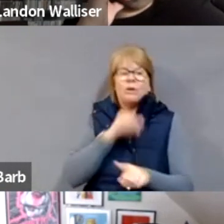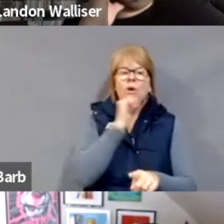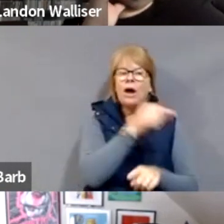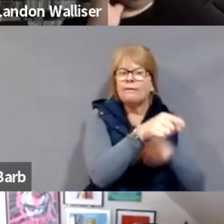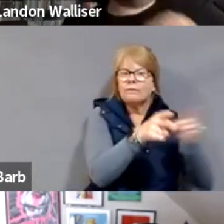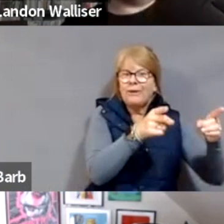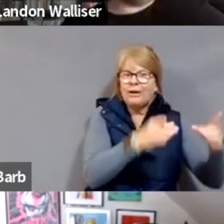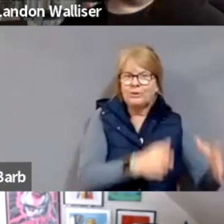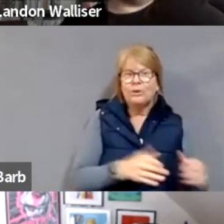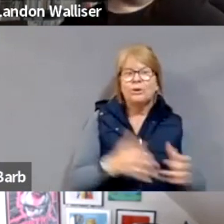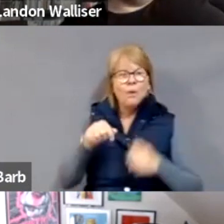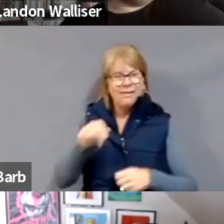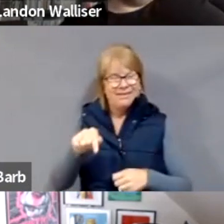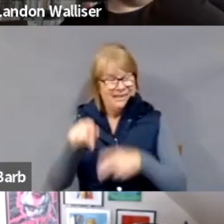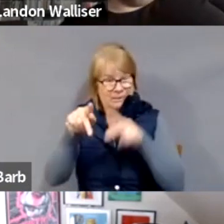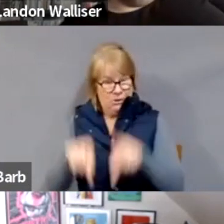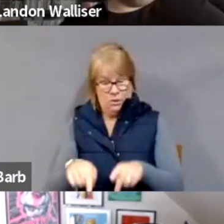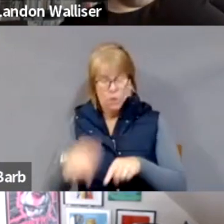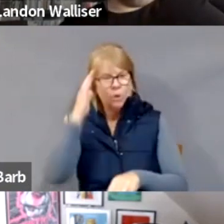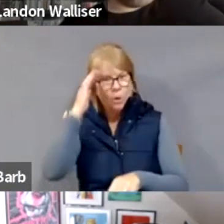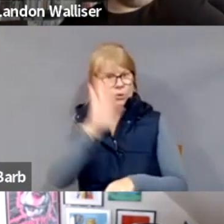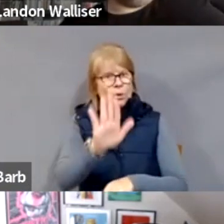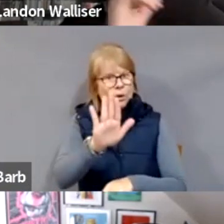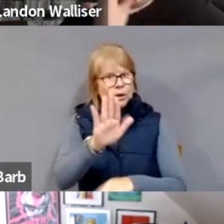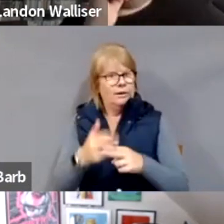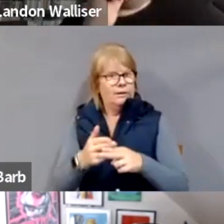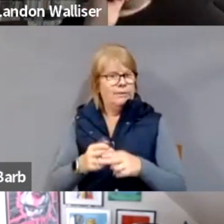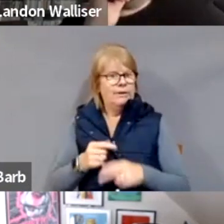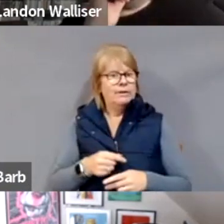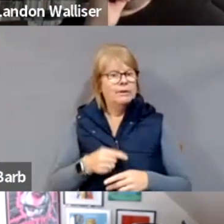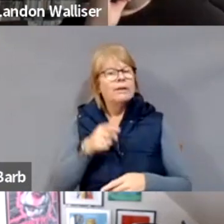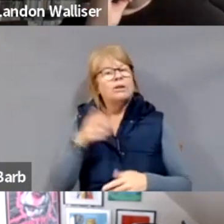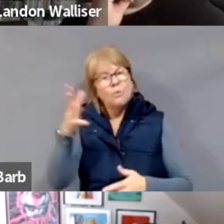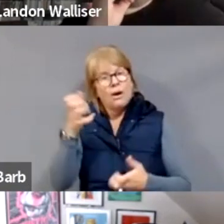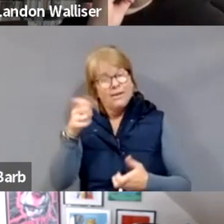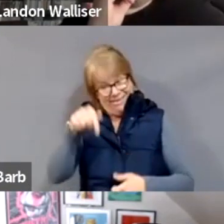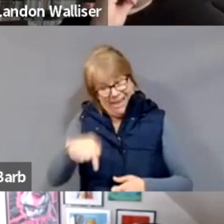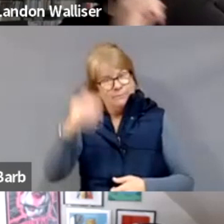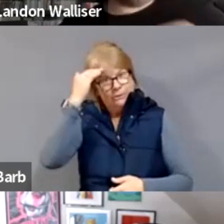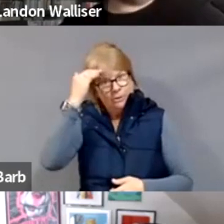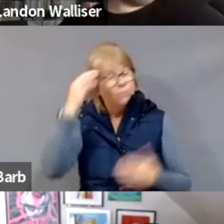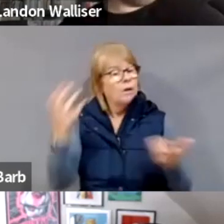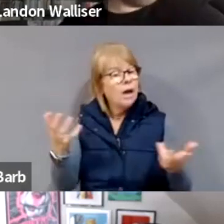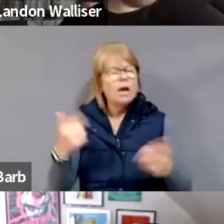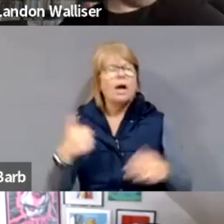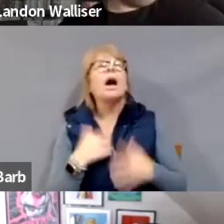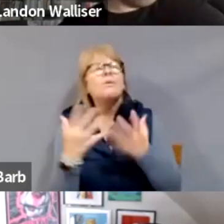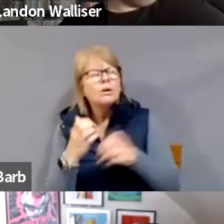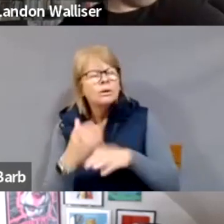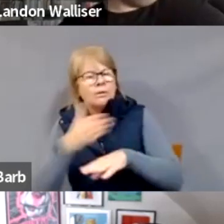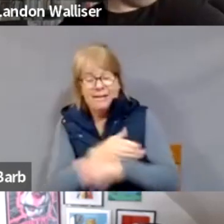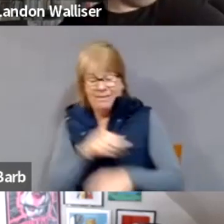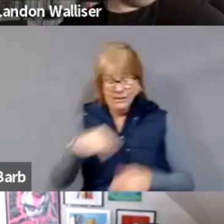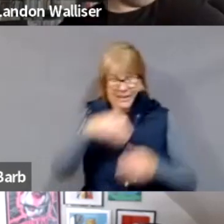know you, and you want them to know that you care about doing a better job next time. And they're in a position, because they're in the room, but they're